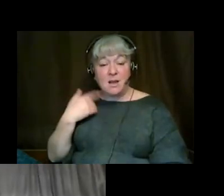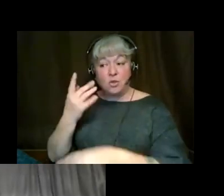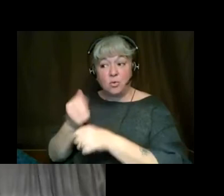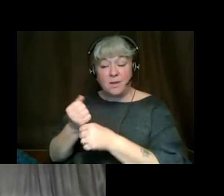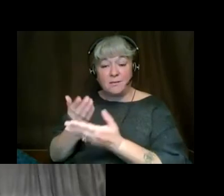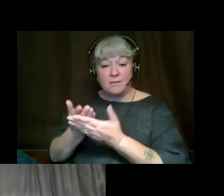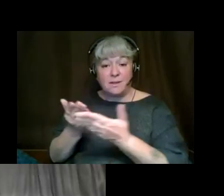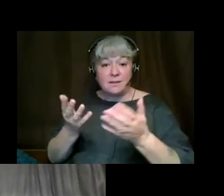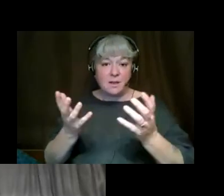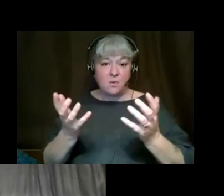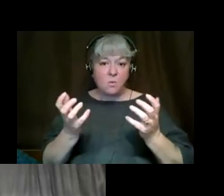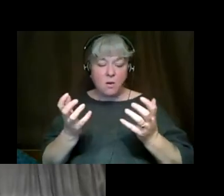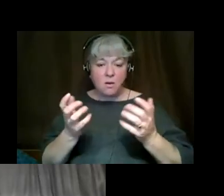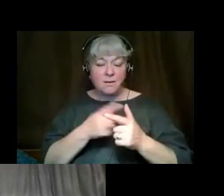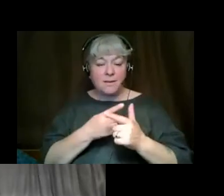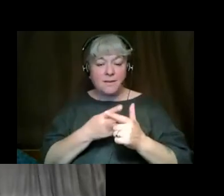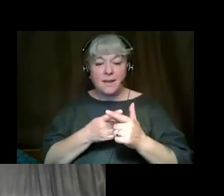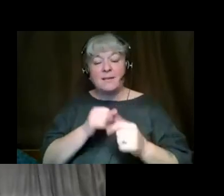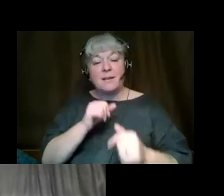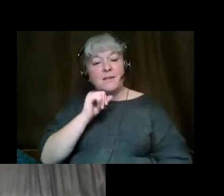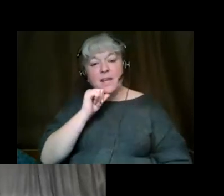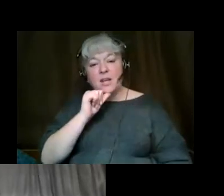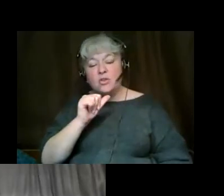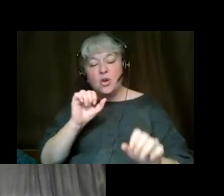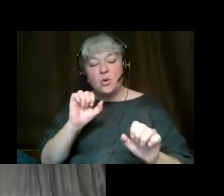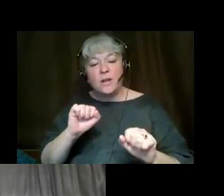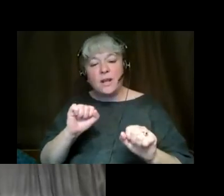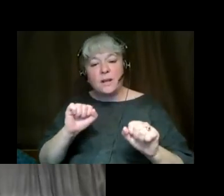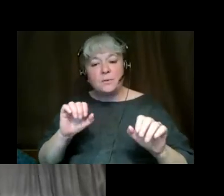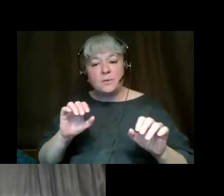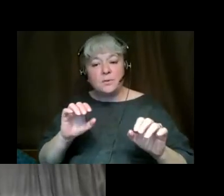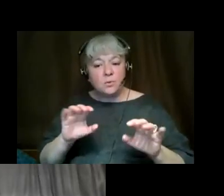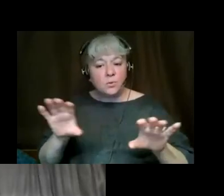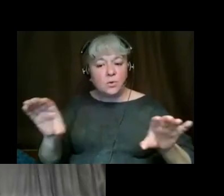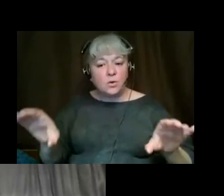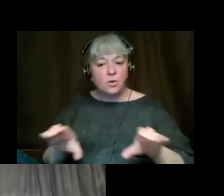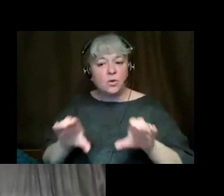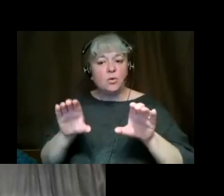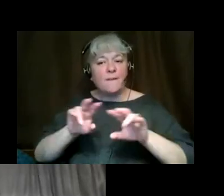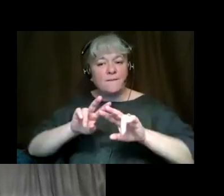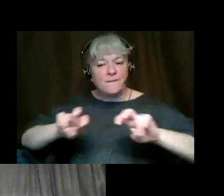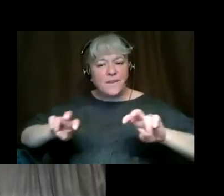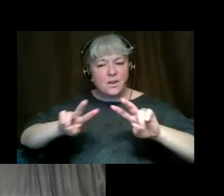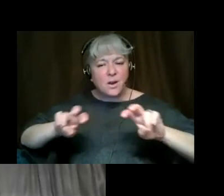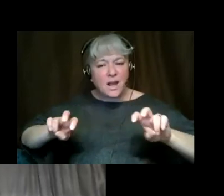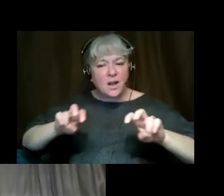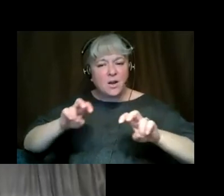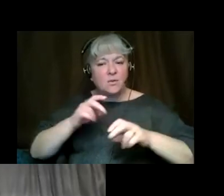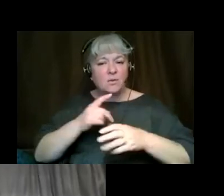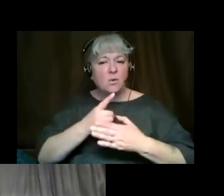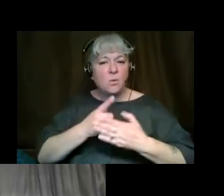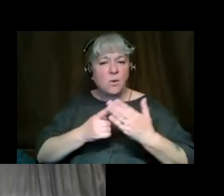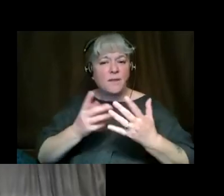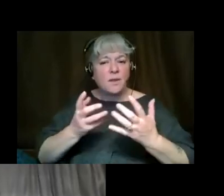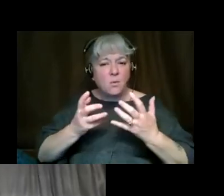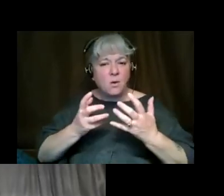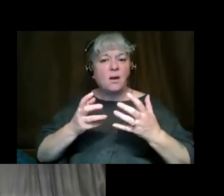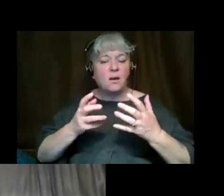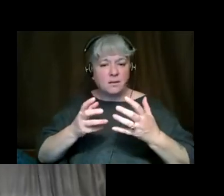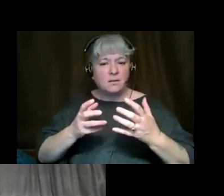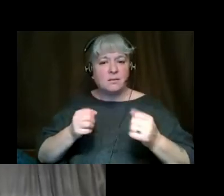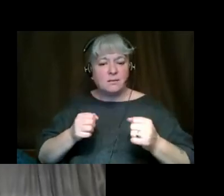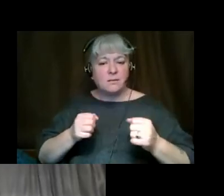want, they don't get to develop what they want to develop. We